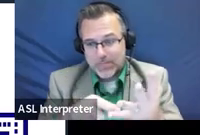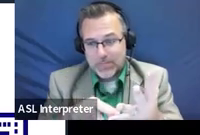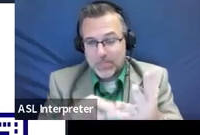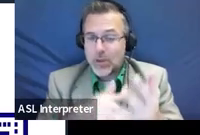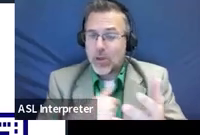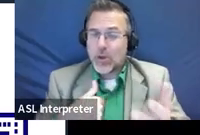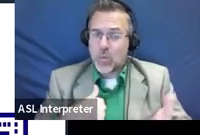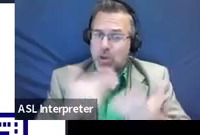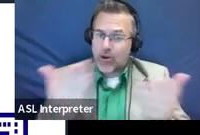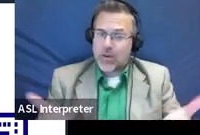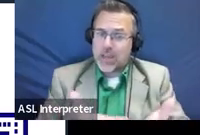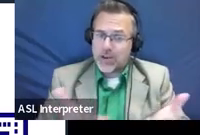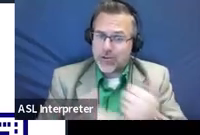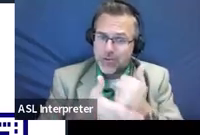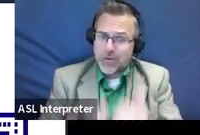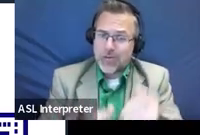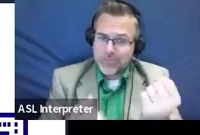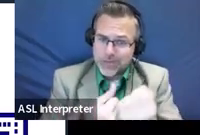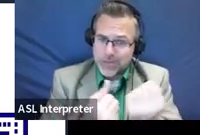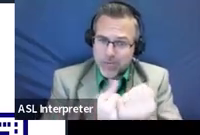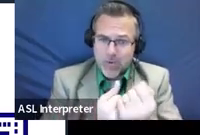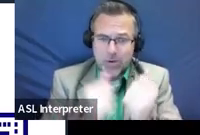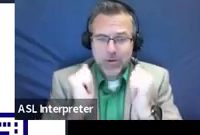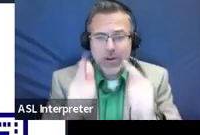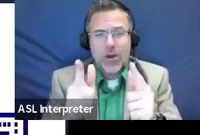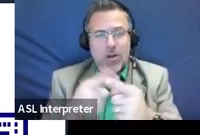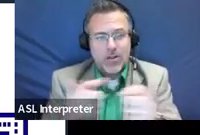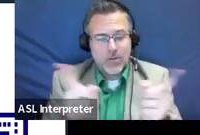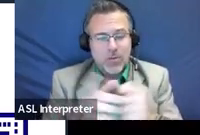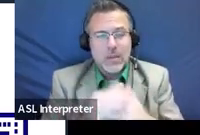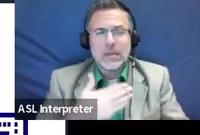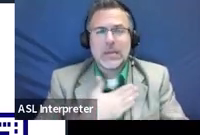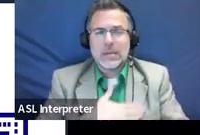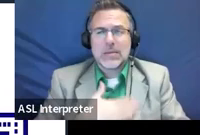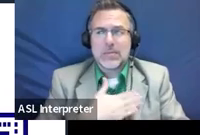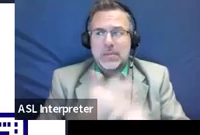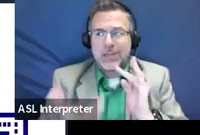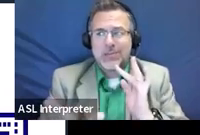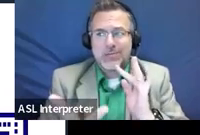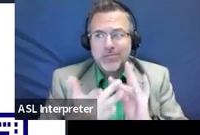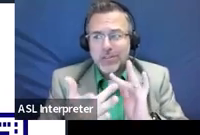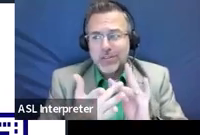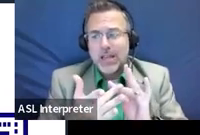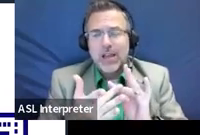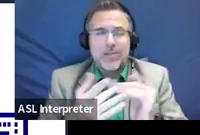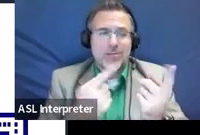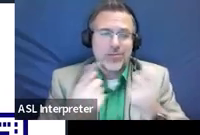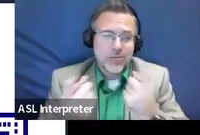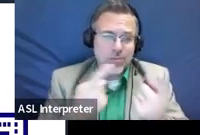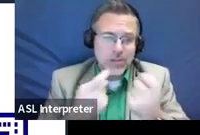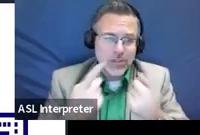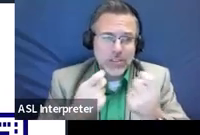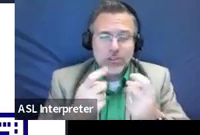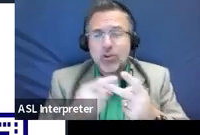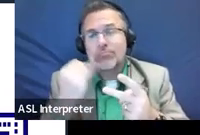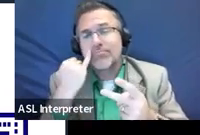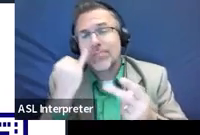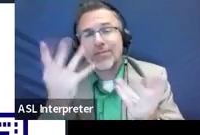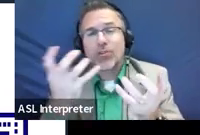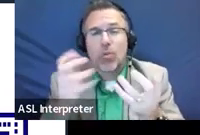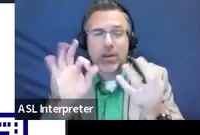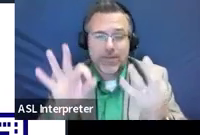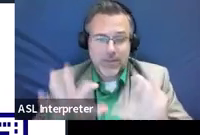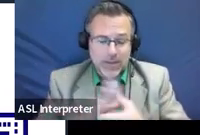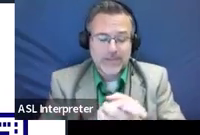here to support all of you. So please reach out to us if you have questions or if you'd like feedback around anything.